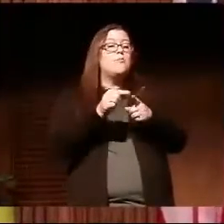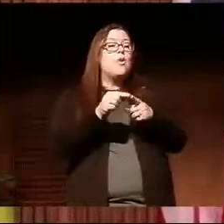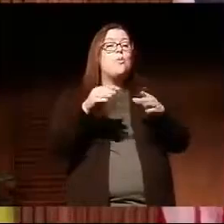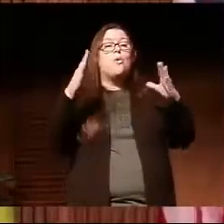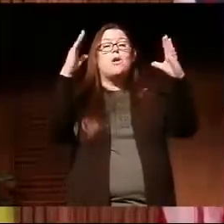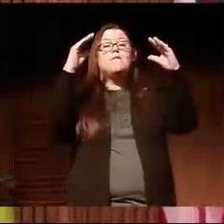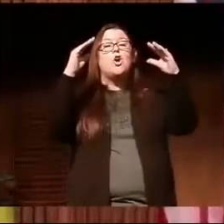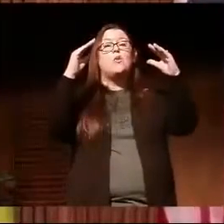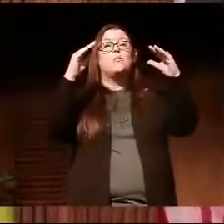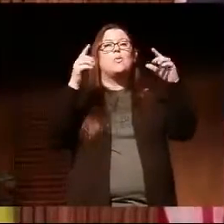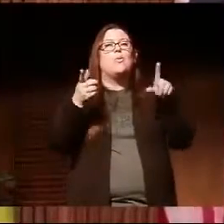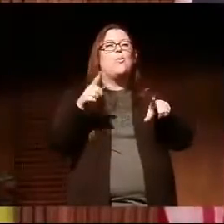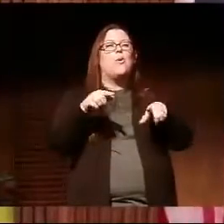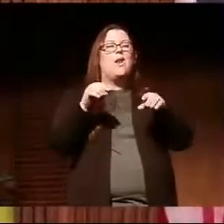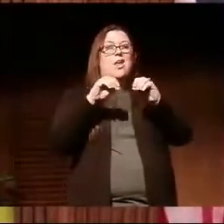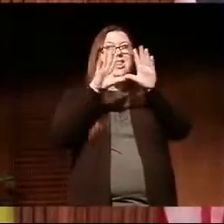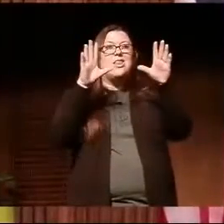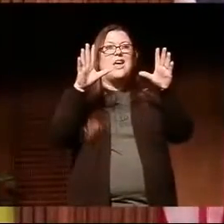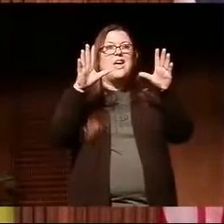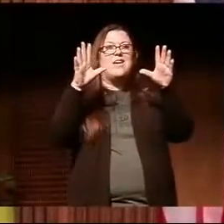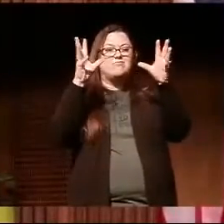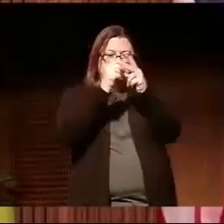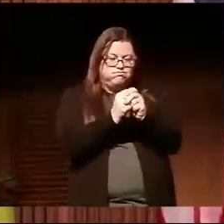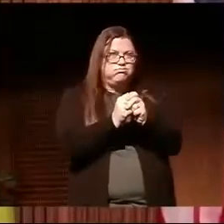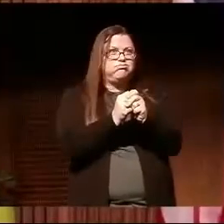a light has been extinguished in their lives.